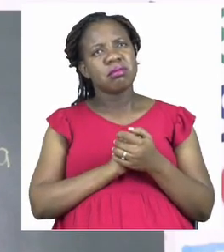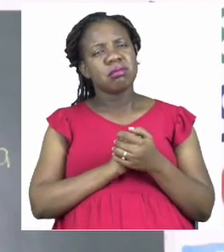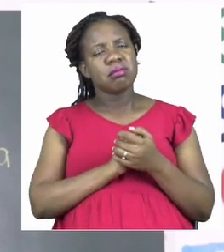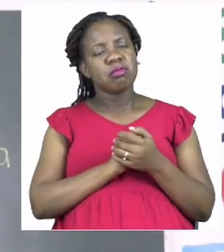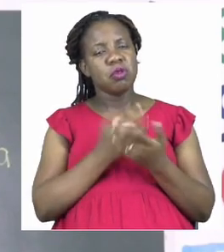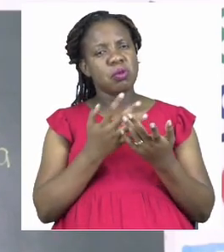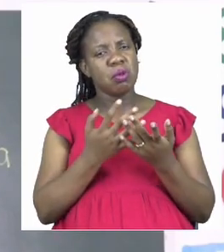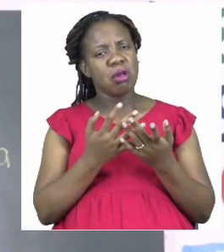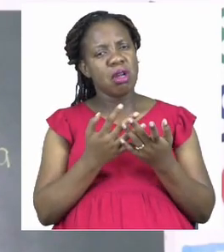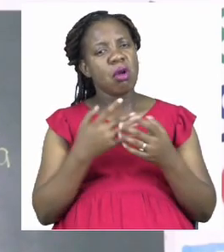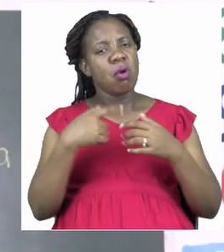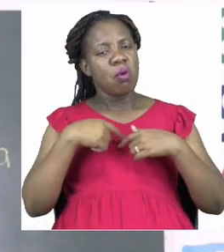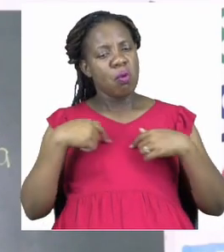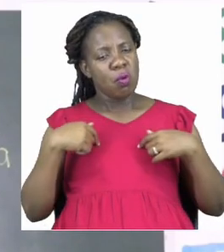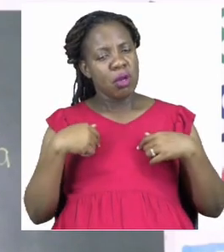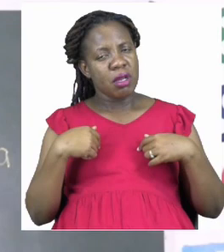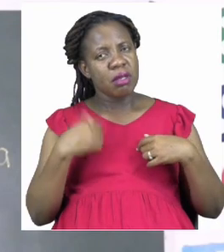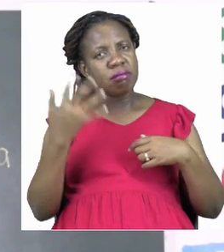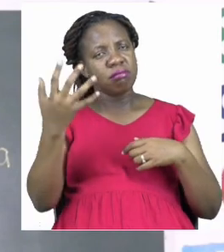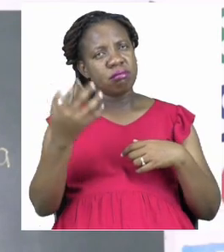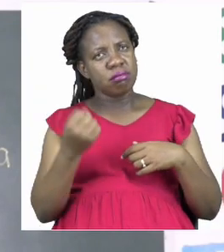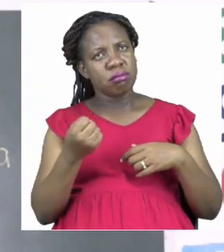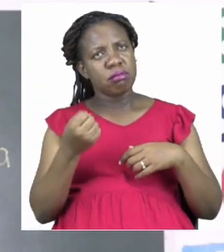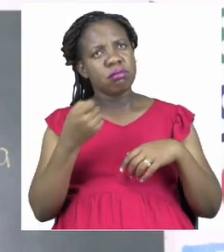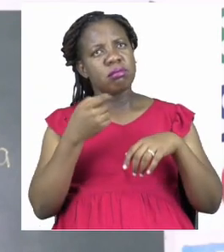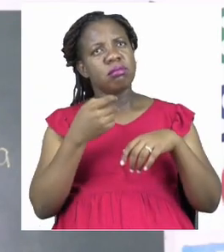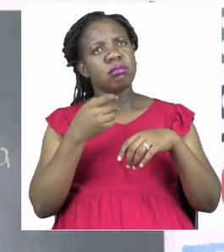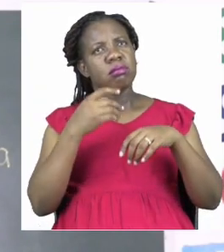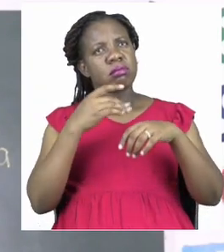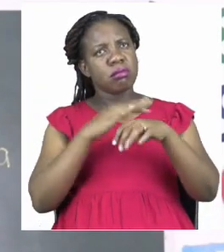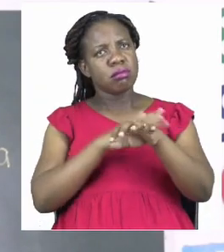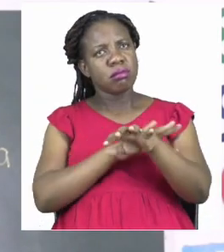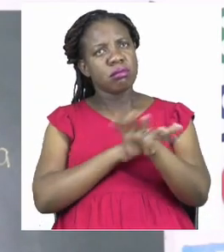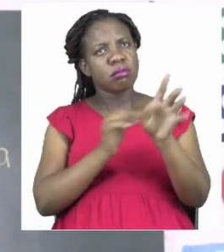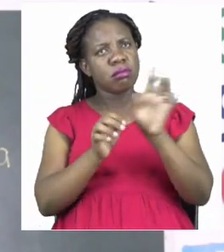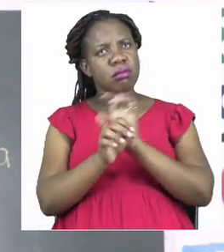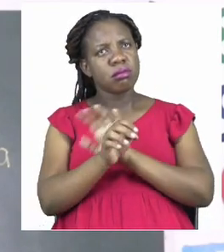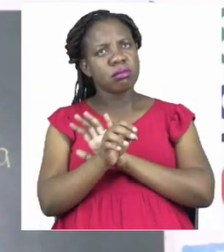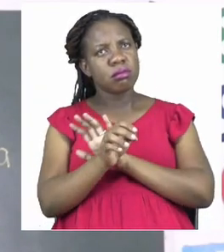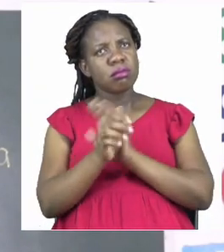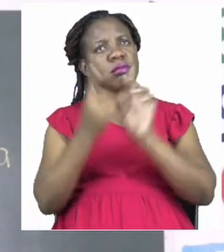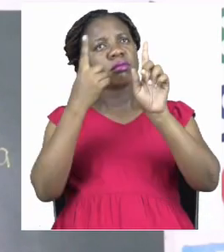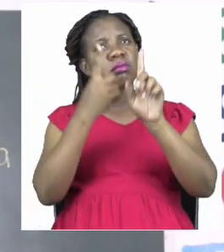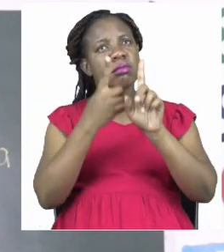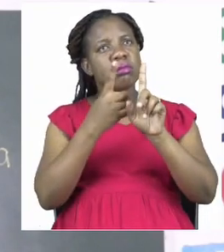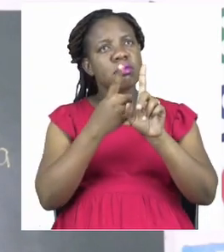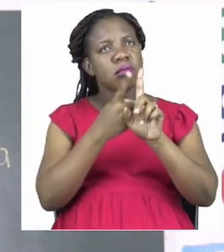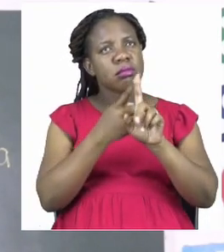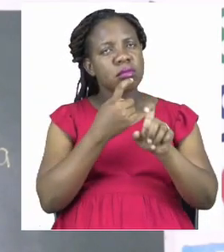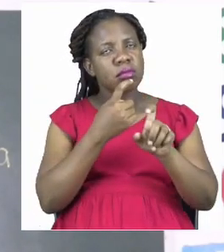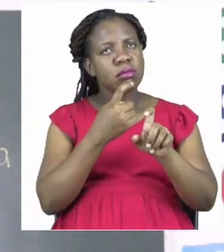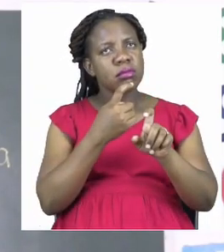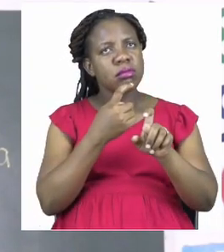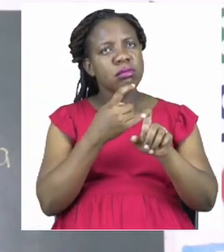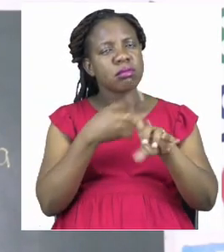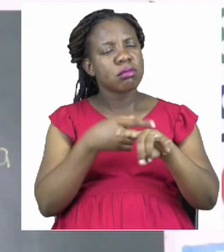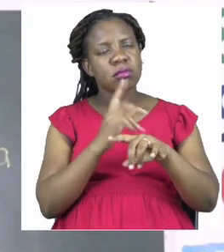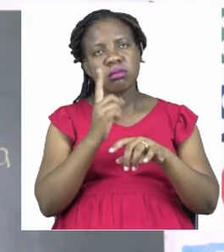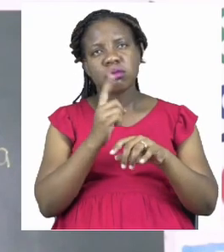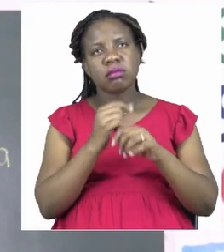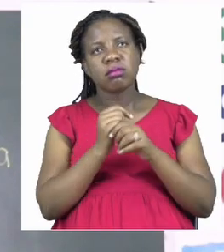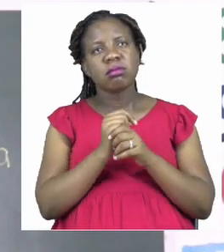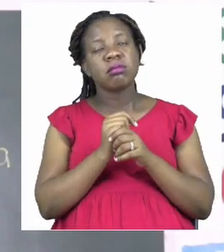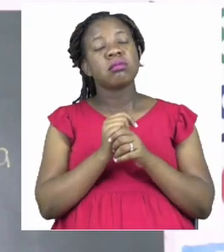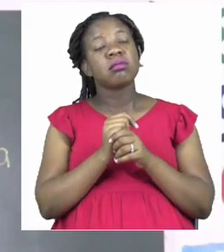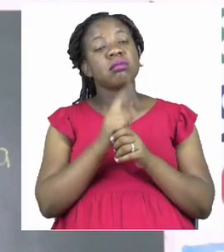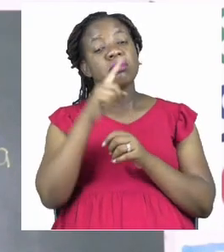from sheep the. It doesn't make sense. So what we will say is we get